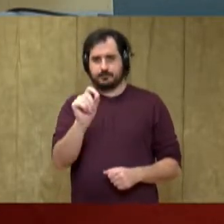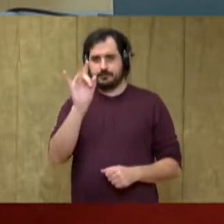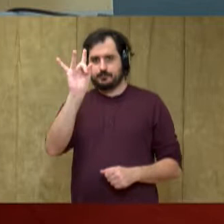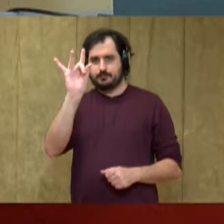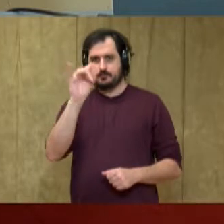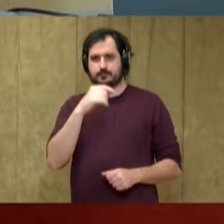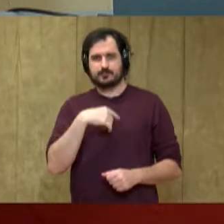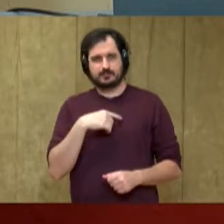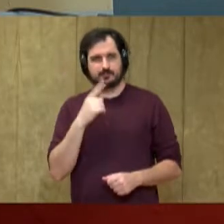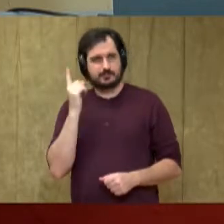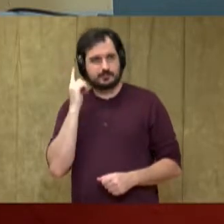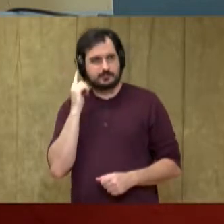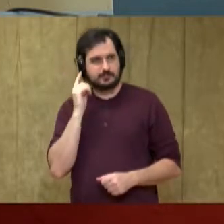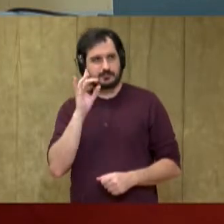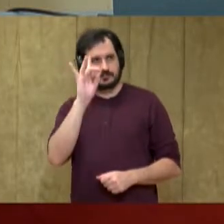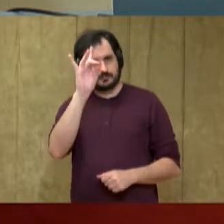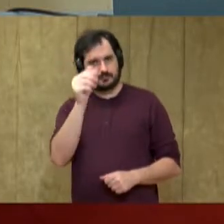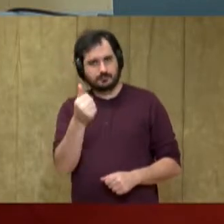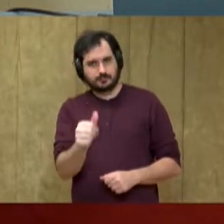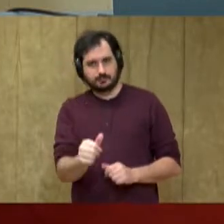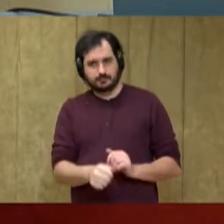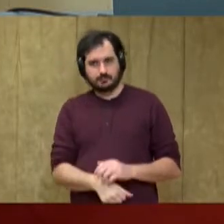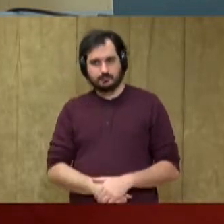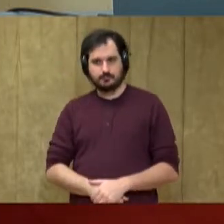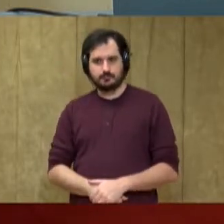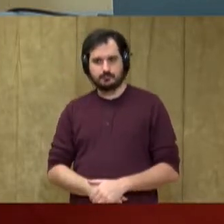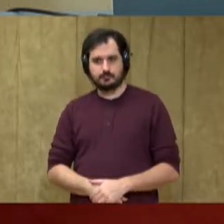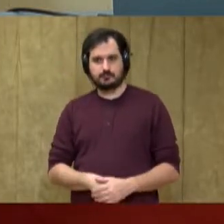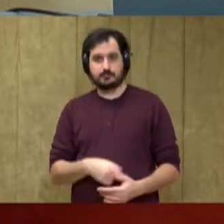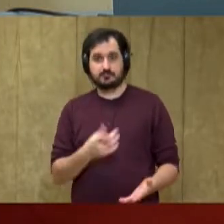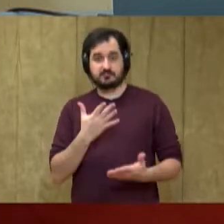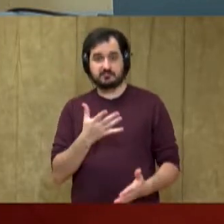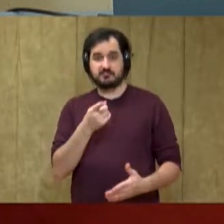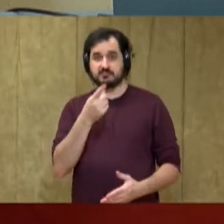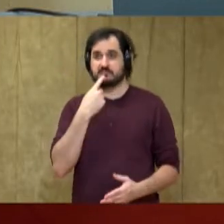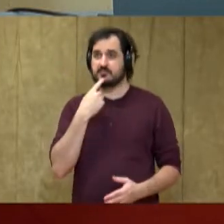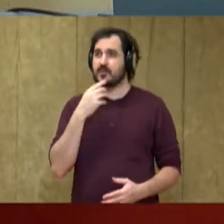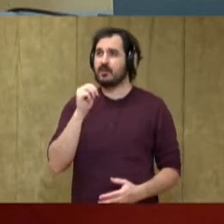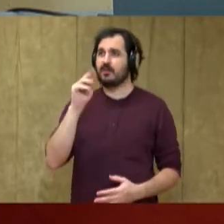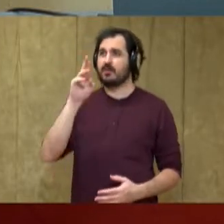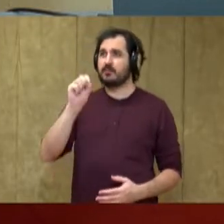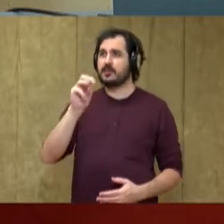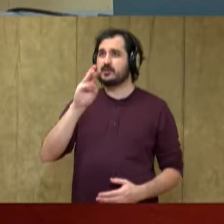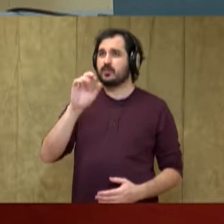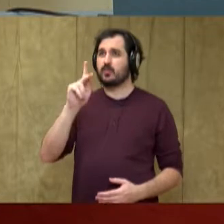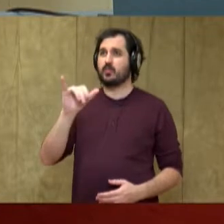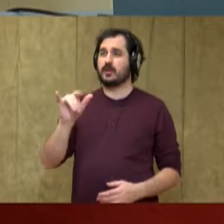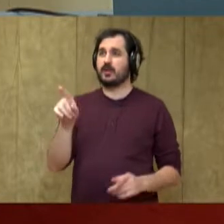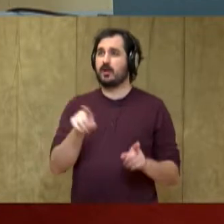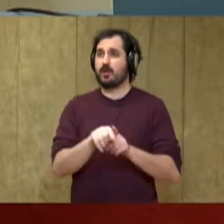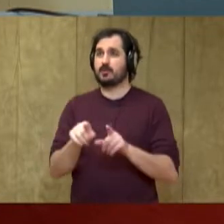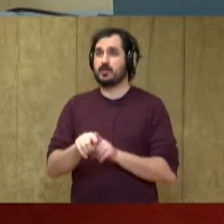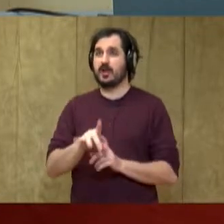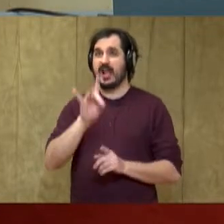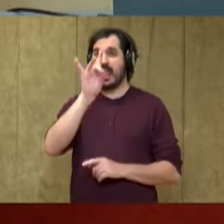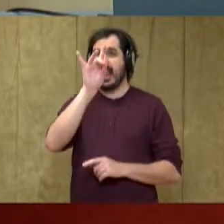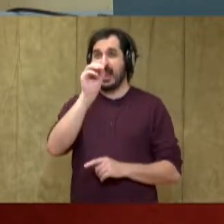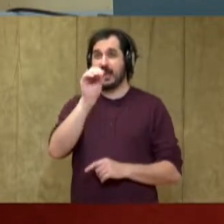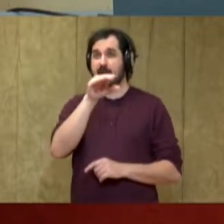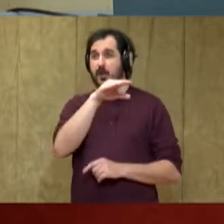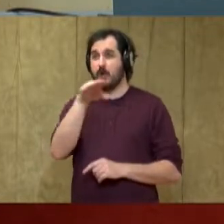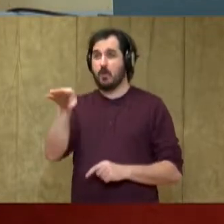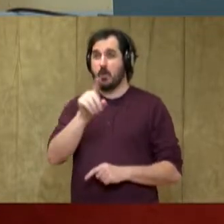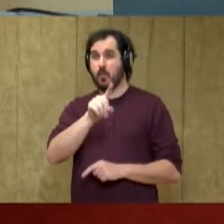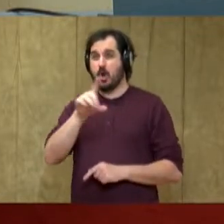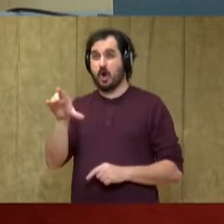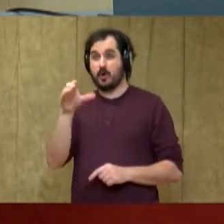like 8/10ths. Or you might be saying, well, Miss Weekly, it's also 80 hundredths. Because if you count